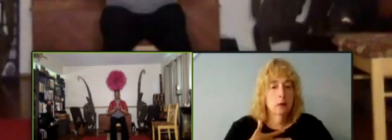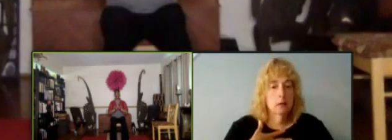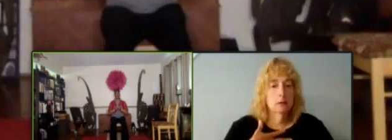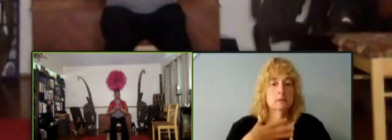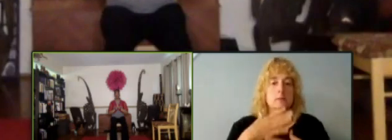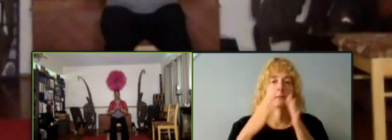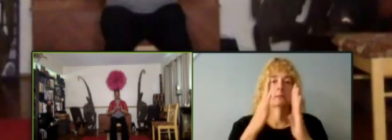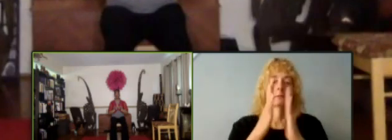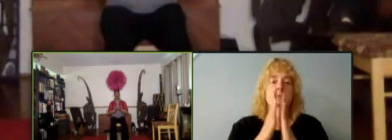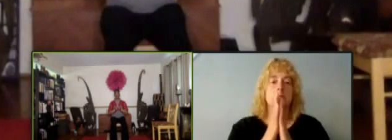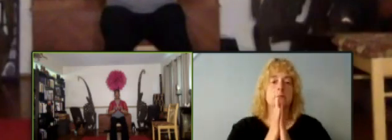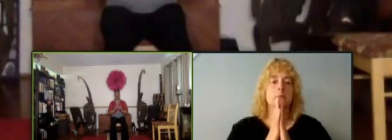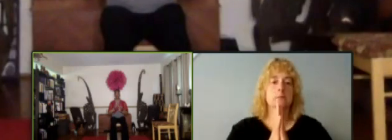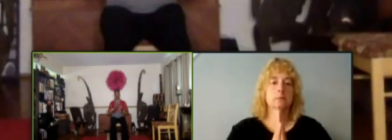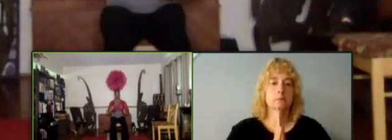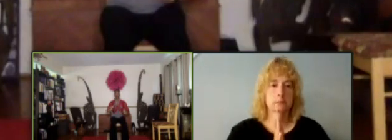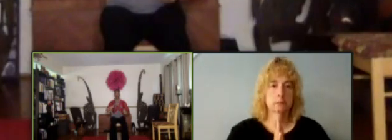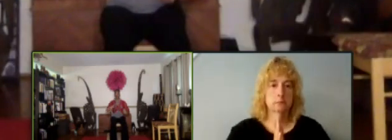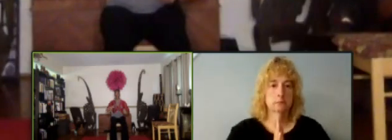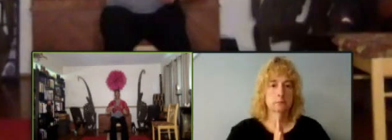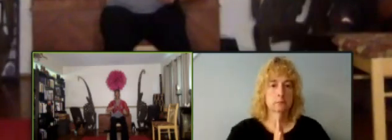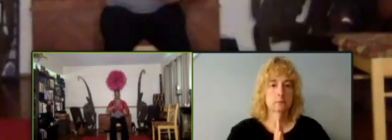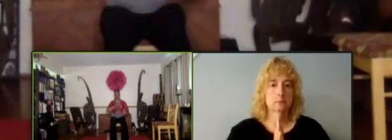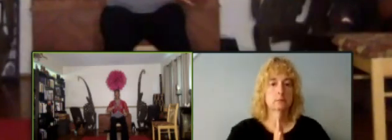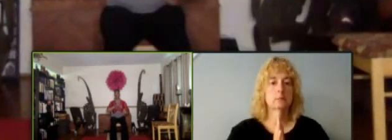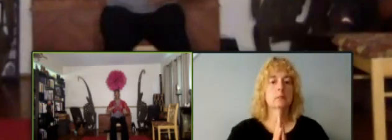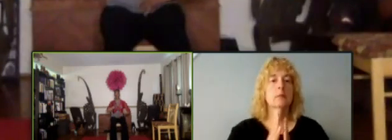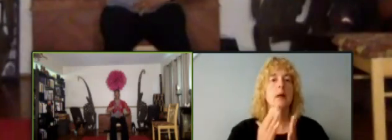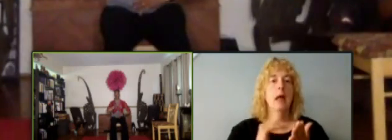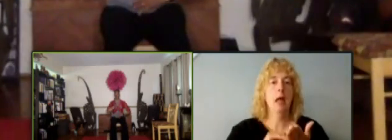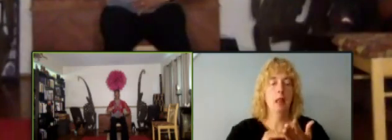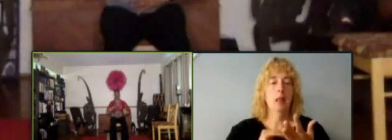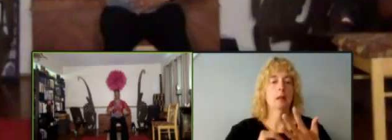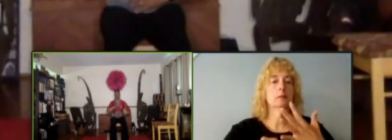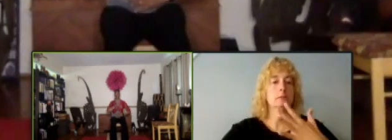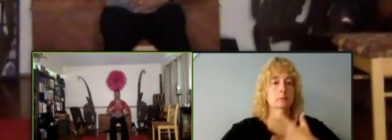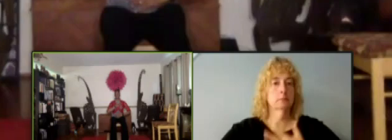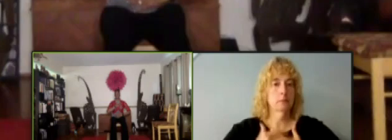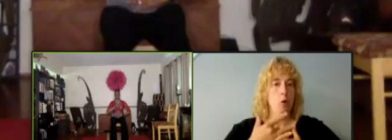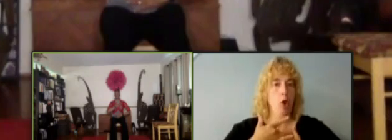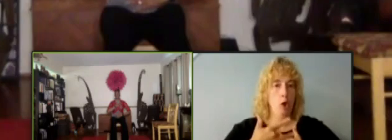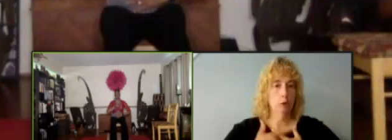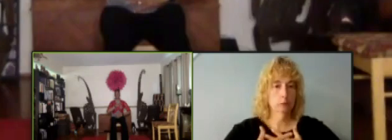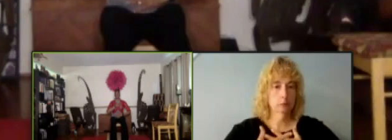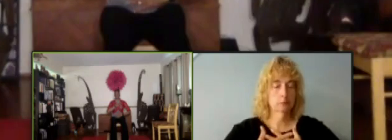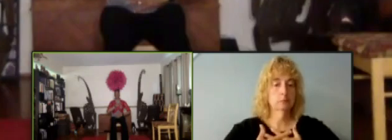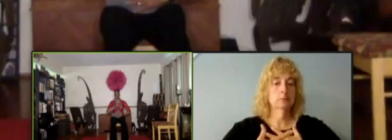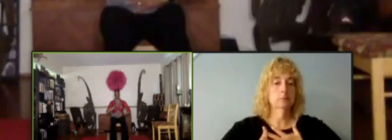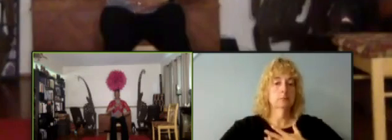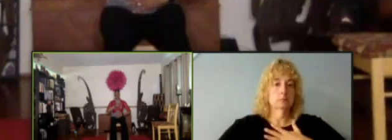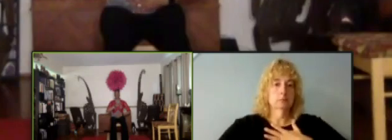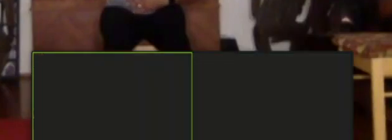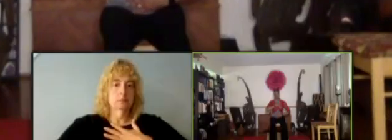and returning to the place where we began. One hand on your heart, one hand on your belly.